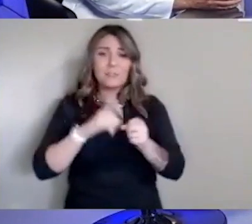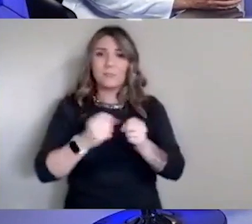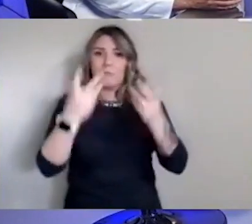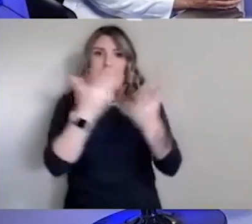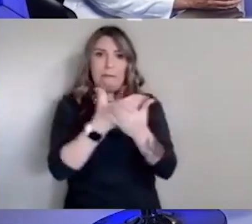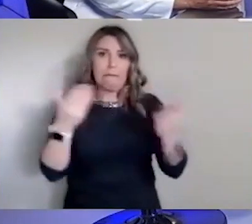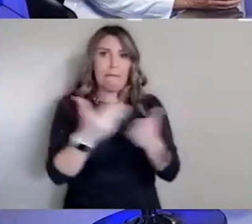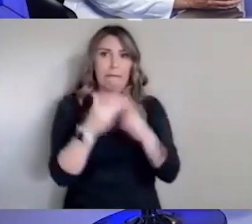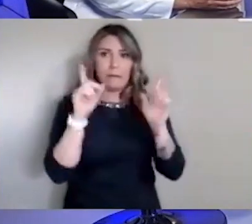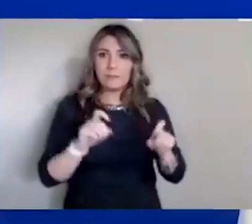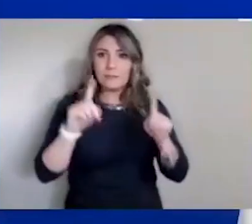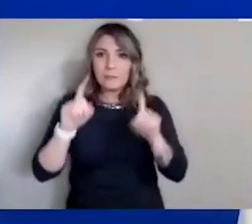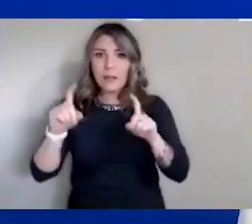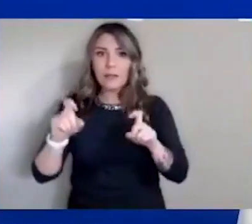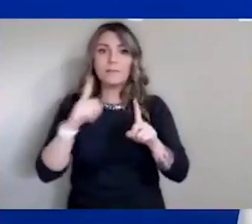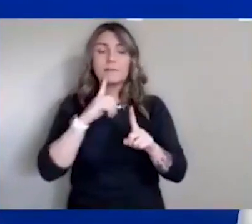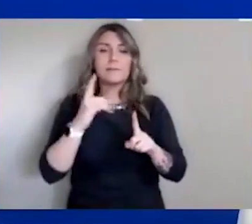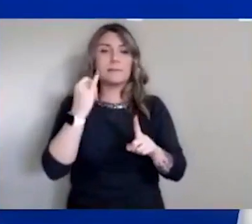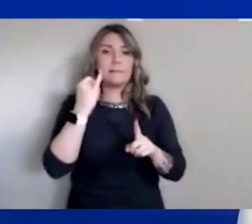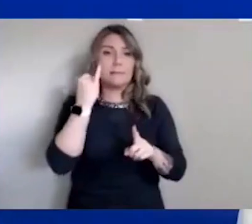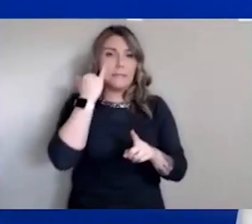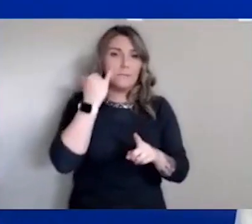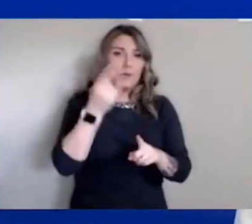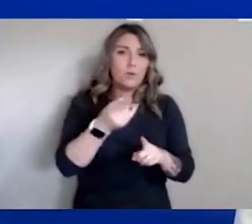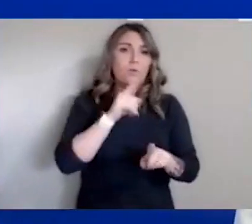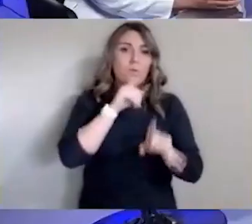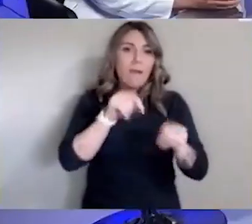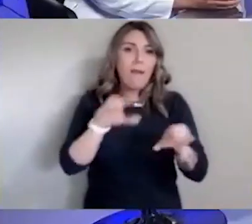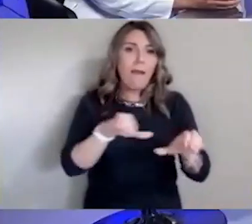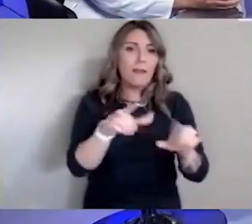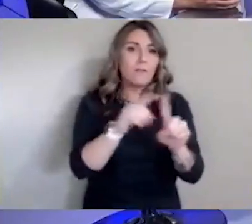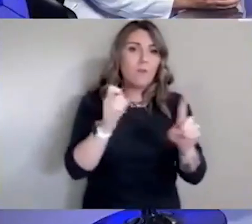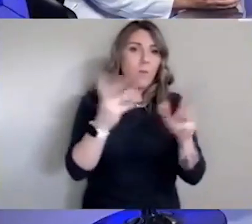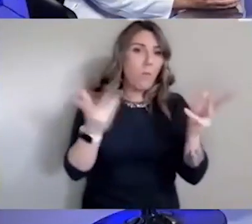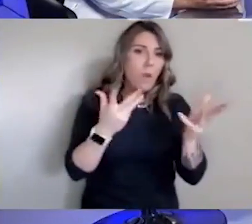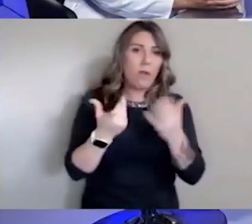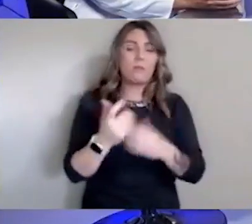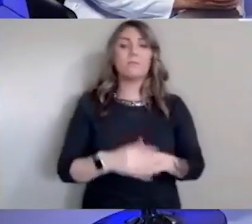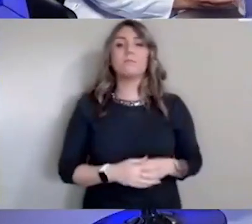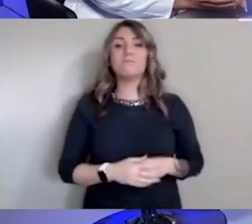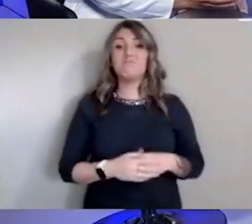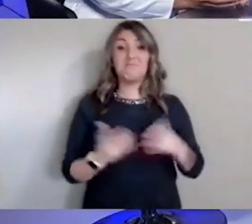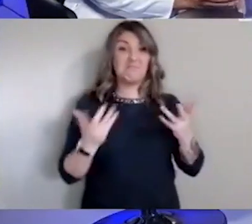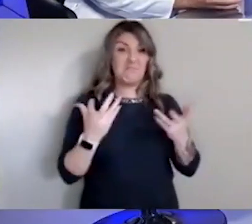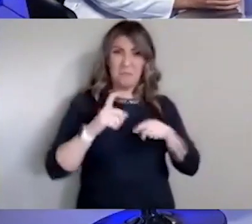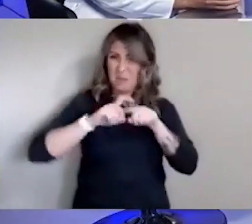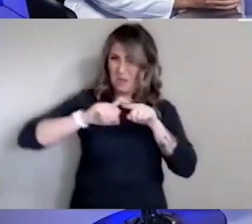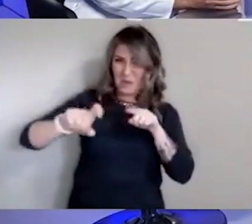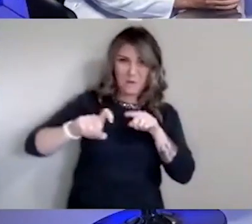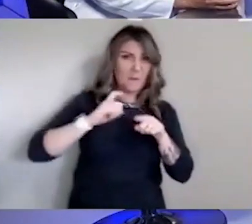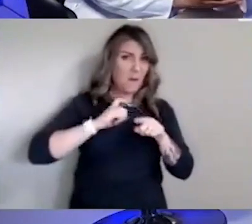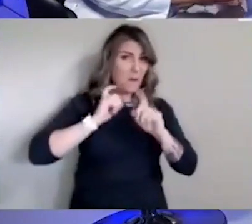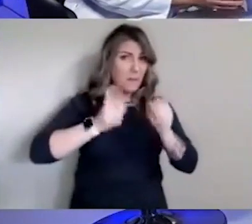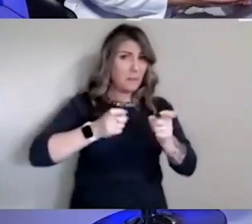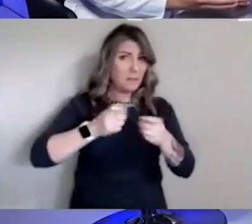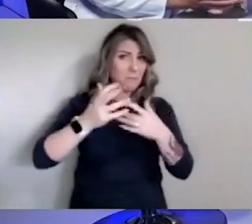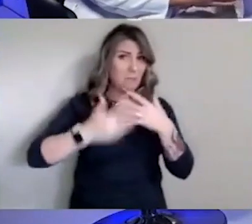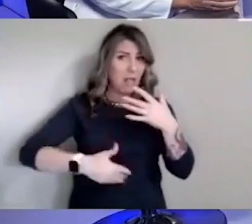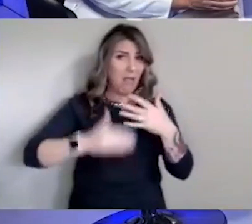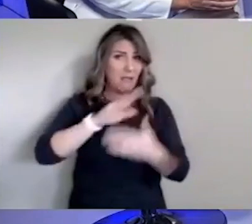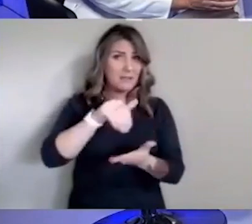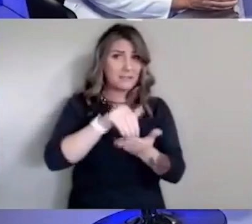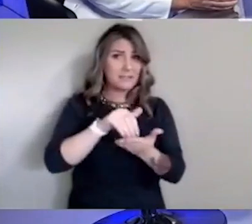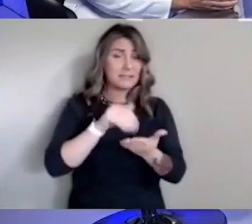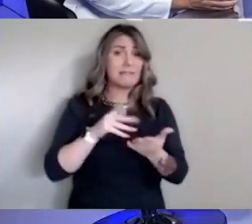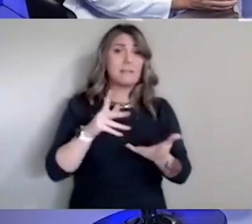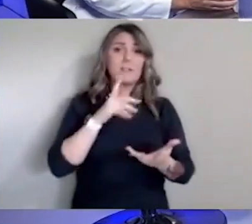to find out what you are reactive to. She could probably Yeah, I mean, I call think the we're blood assuming center, right now right? it's a SARS-CoV-2 test, so it's either